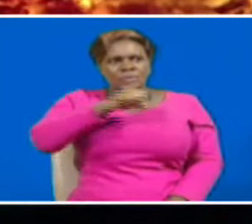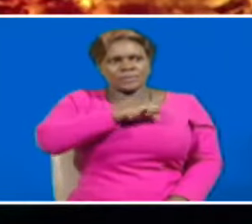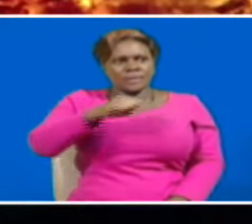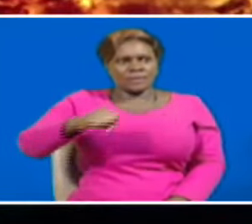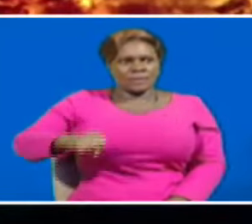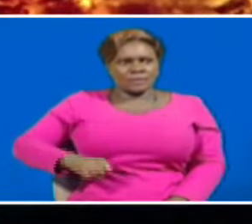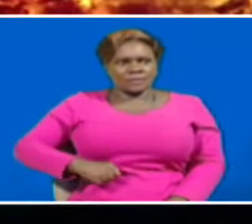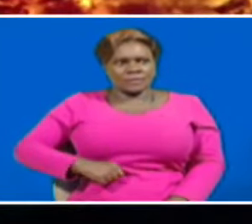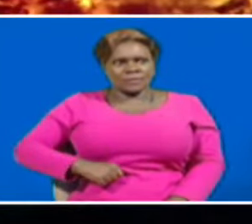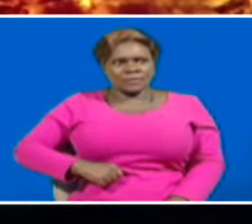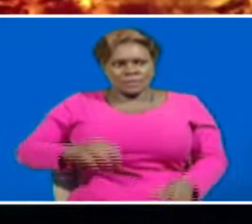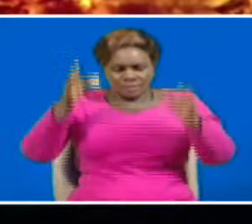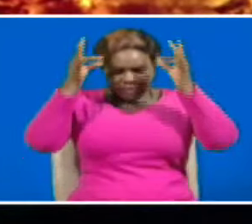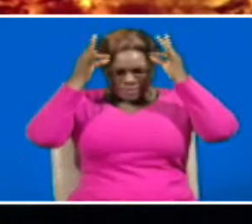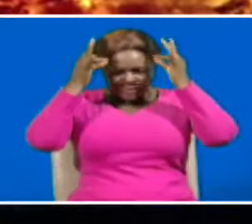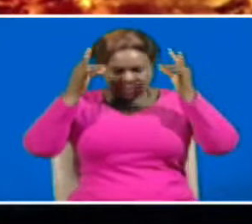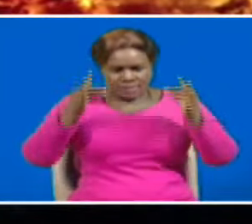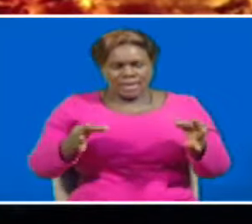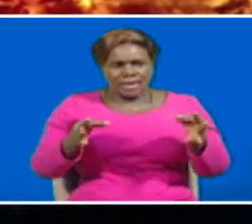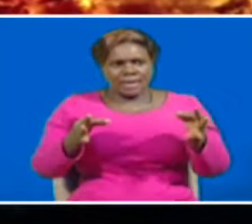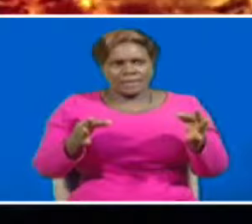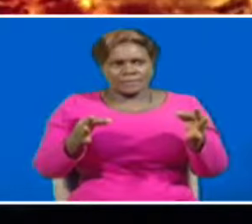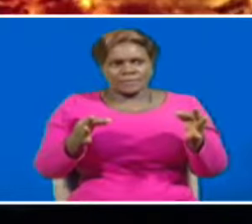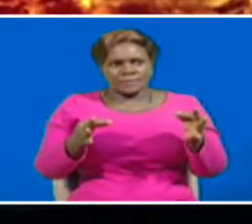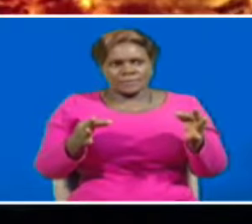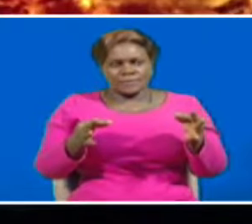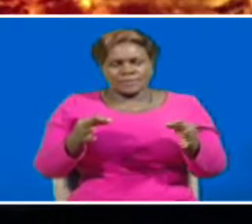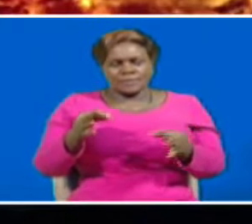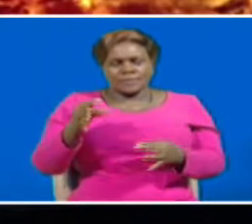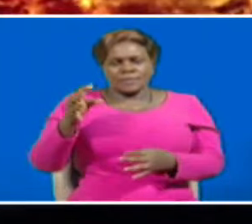will decide the fate of the besieged Kisi deputy